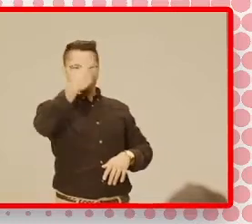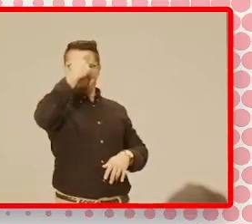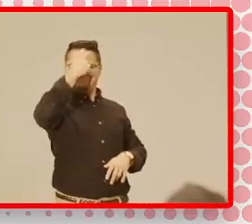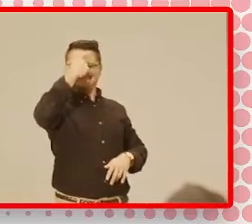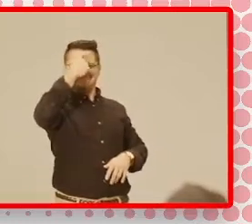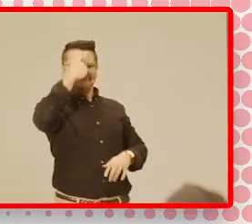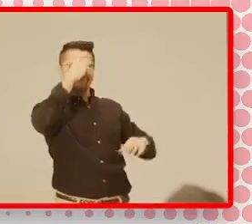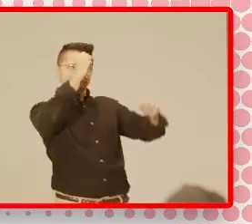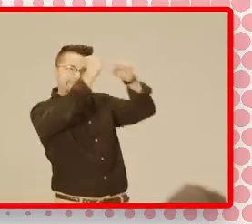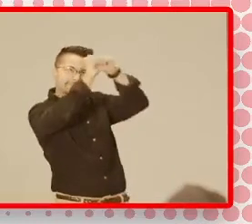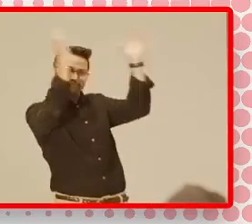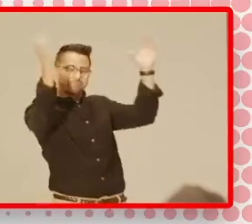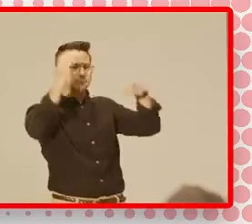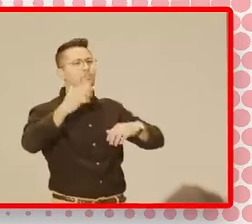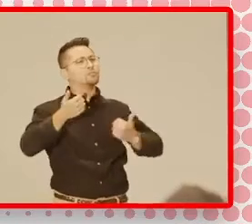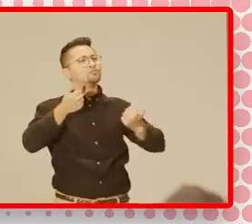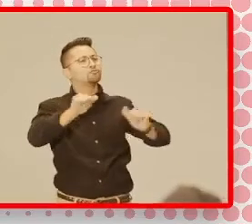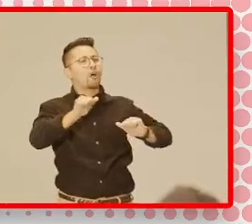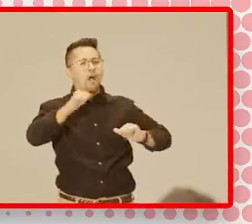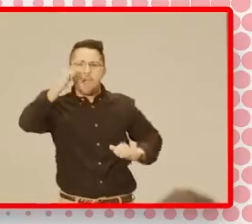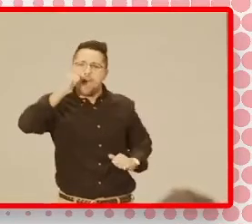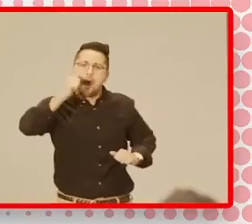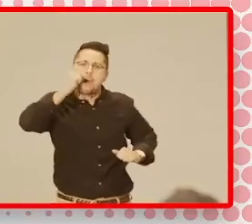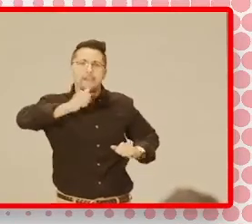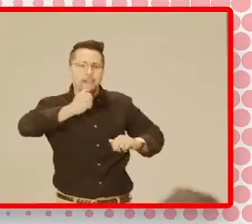To get 1% better every day.